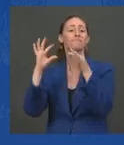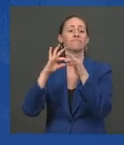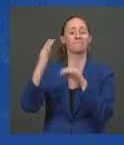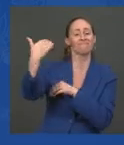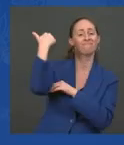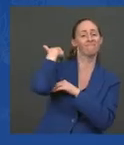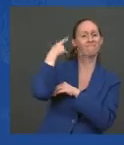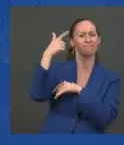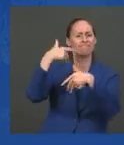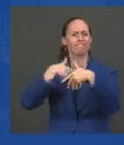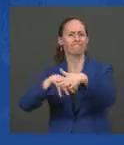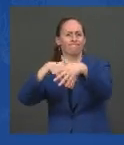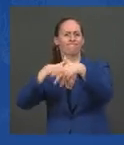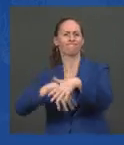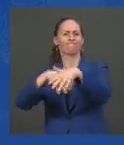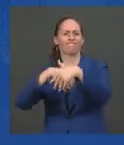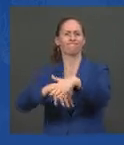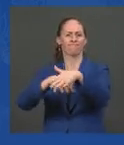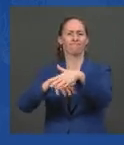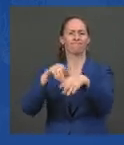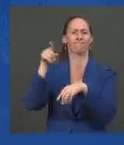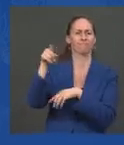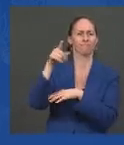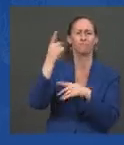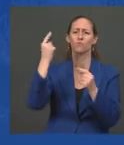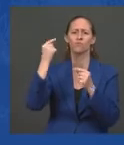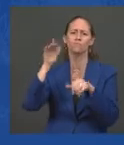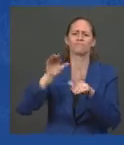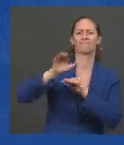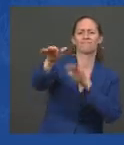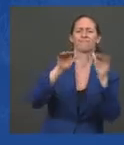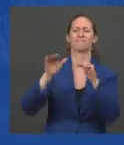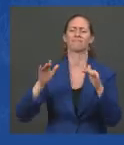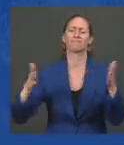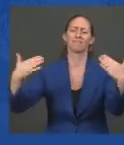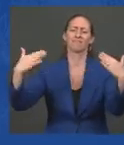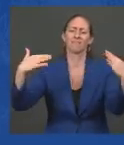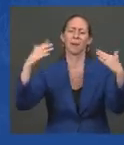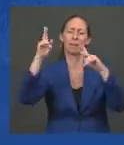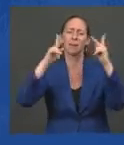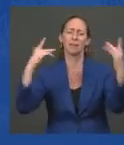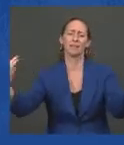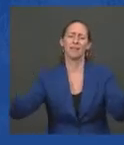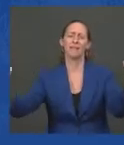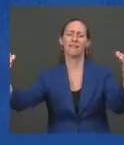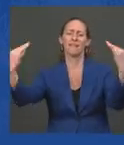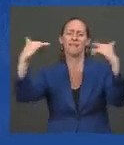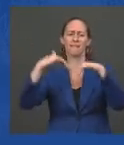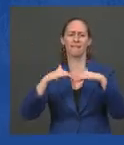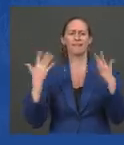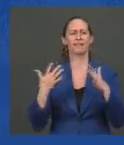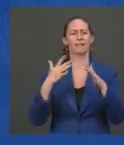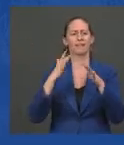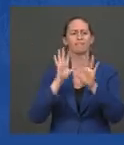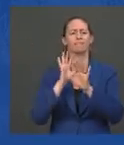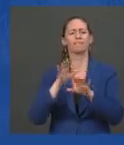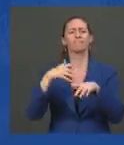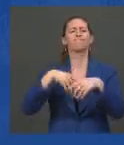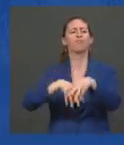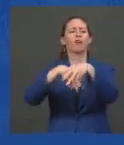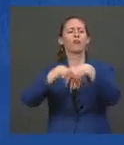King called on all of America to live up to the full meaning and promise of our Declaration of